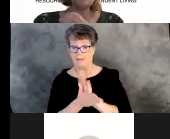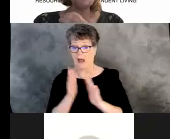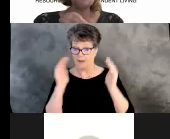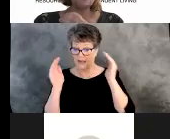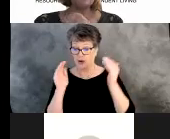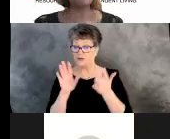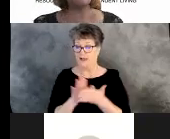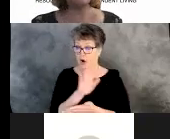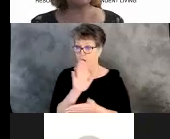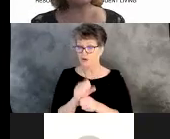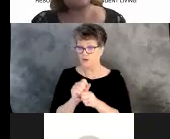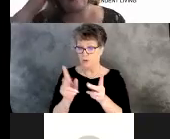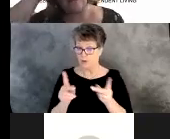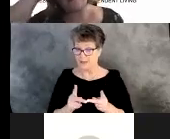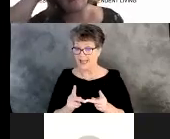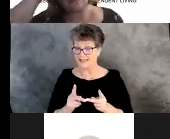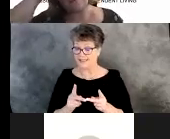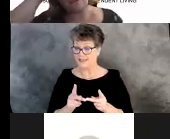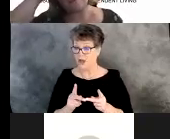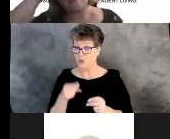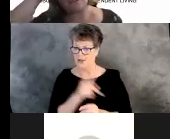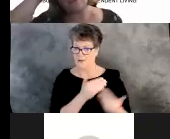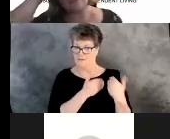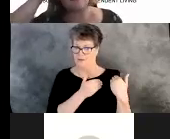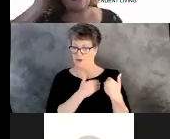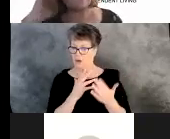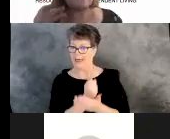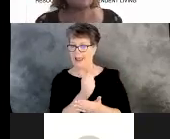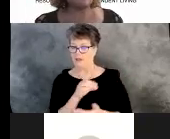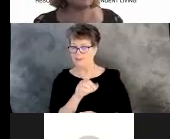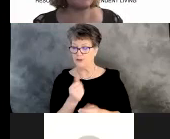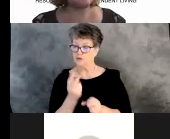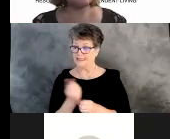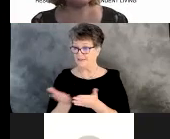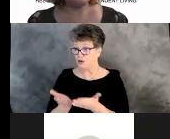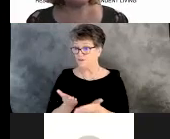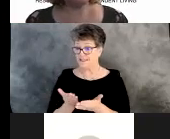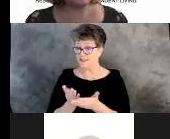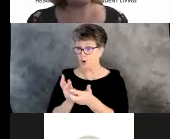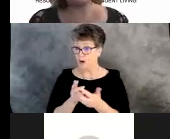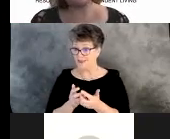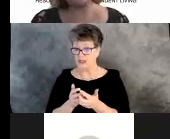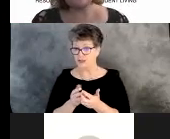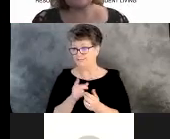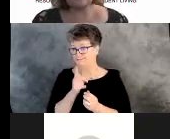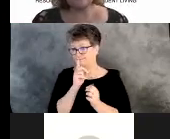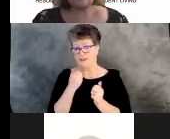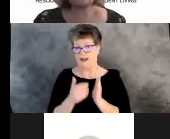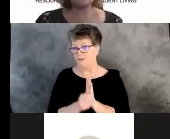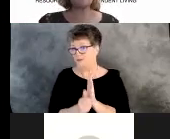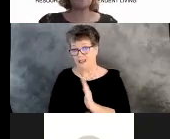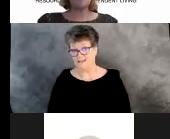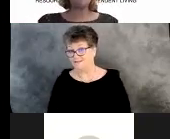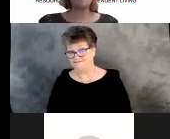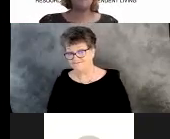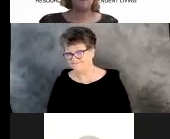college or the workplace where the onus is on them to claim their disability to receive services or accommodations, they don't have those skills. So